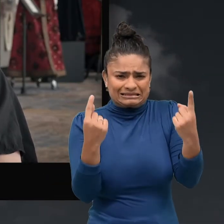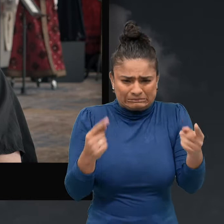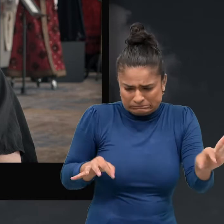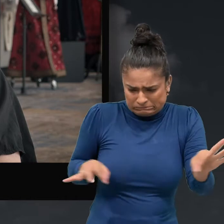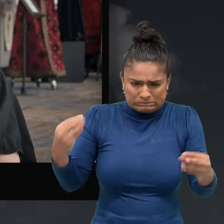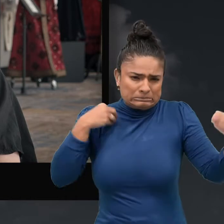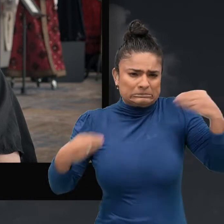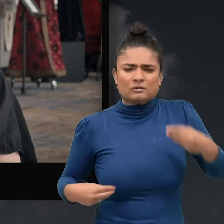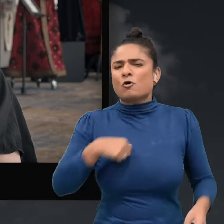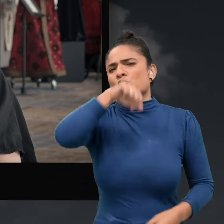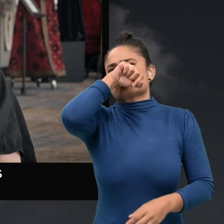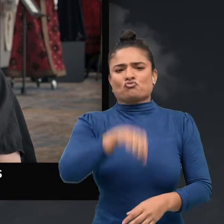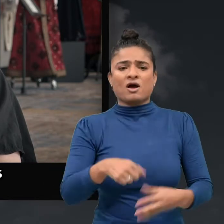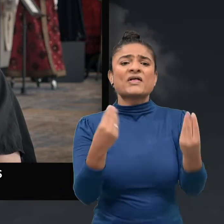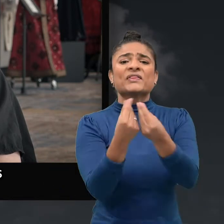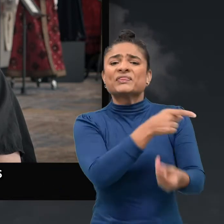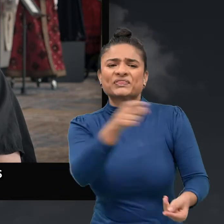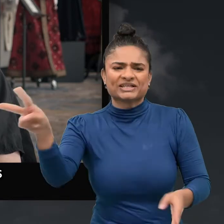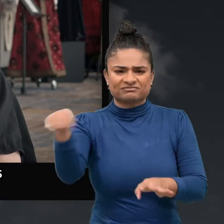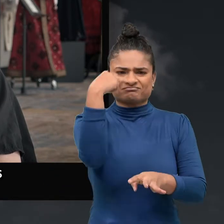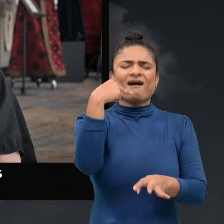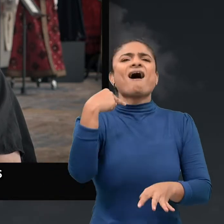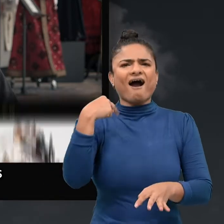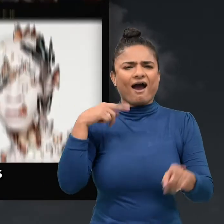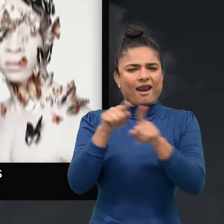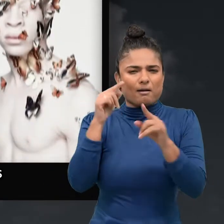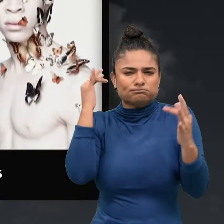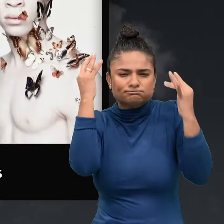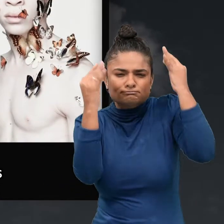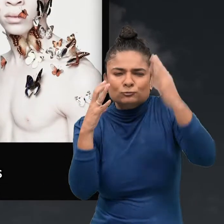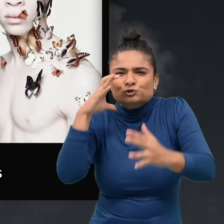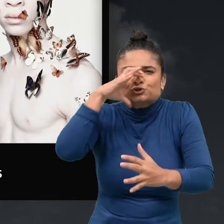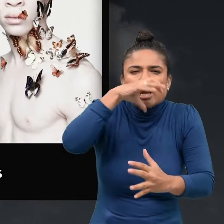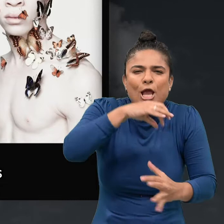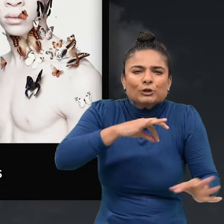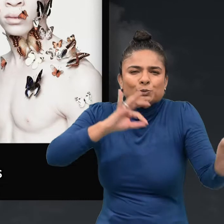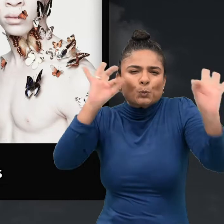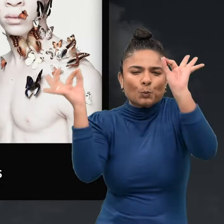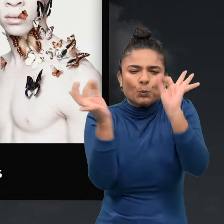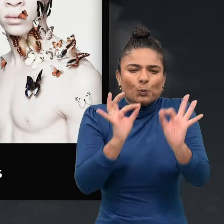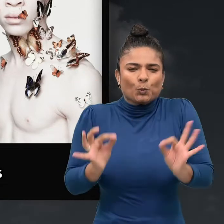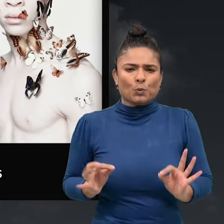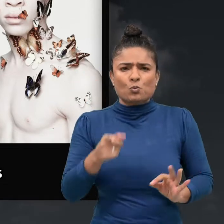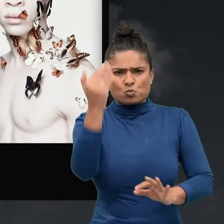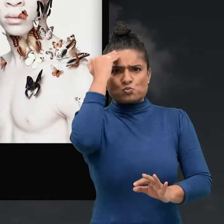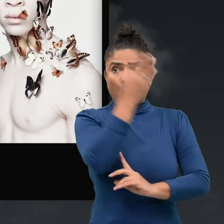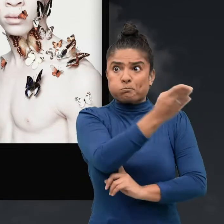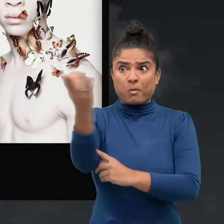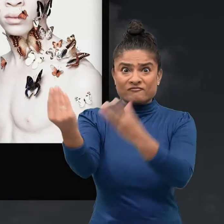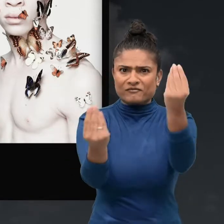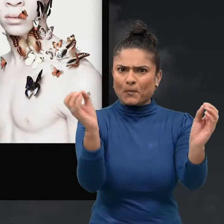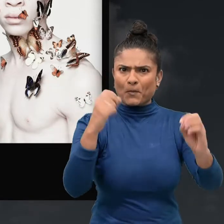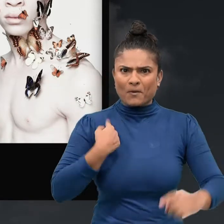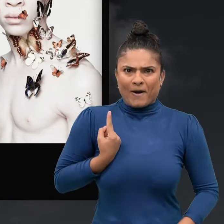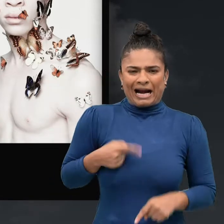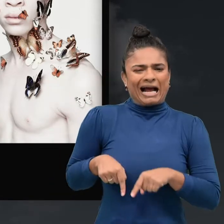doing avant-garde stuff and stuff that would perceive me as being like some mythical creature that,